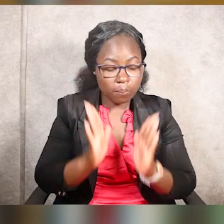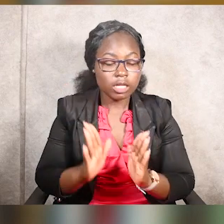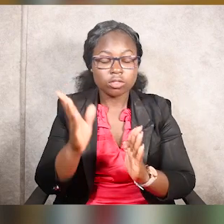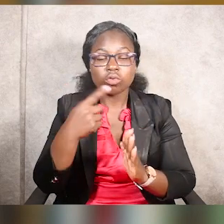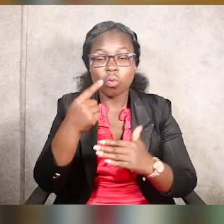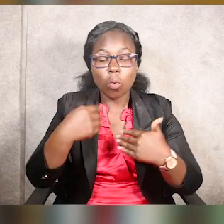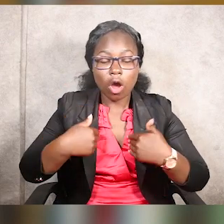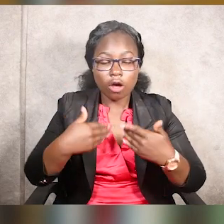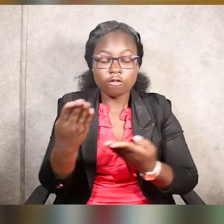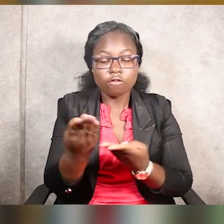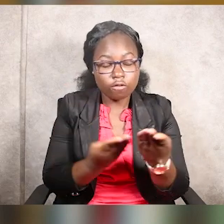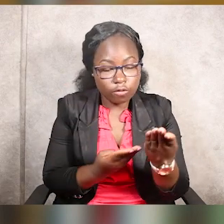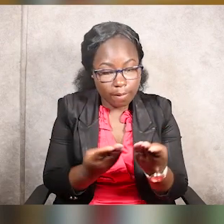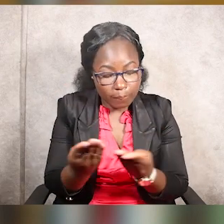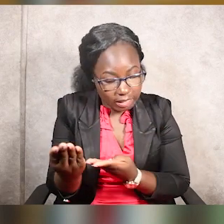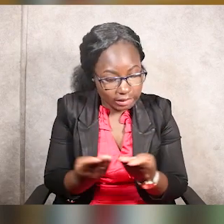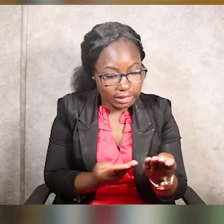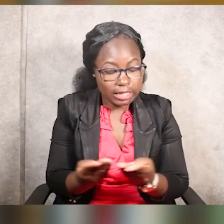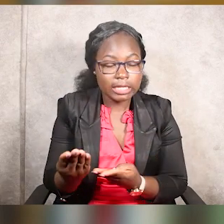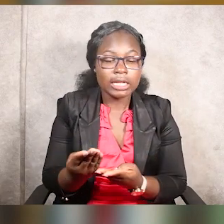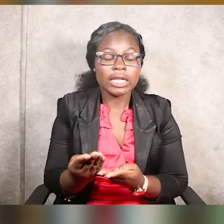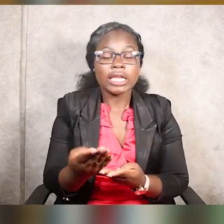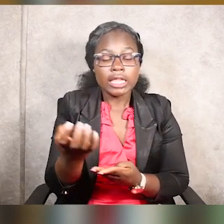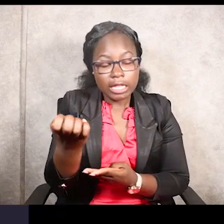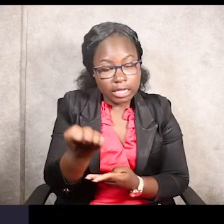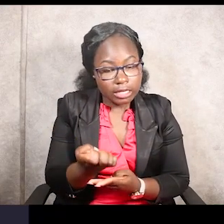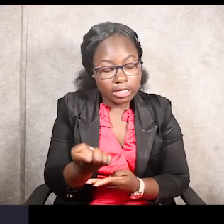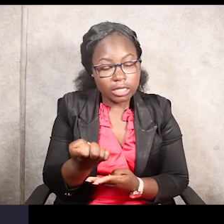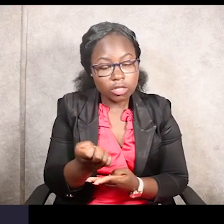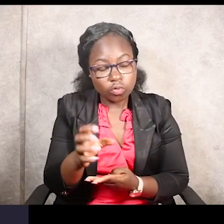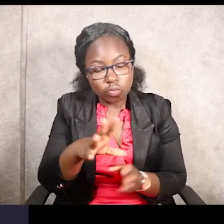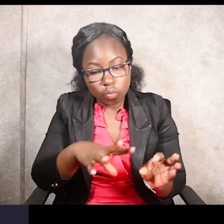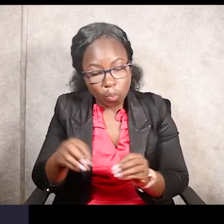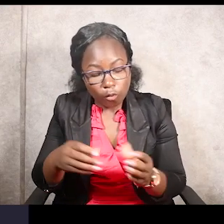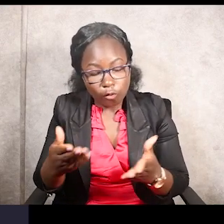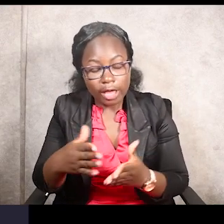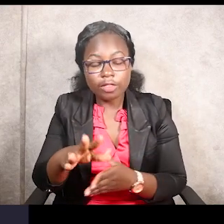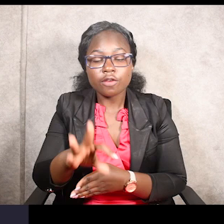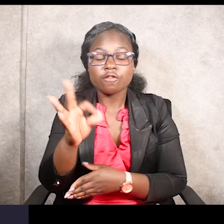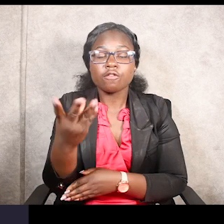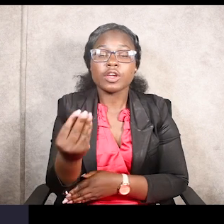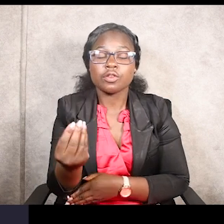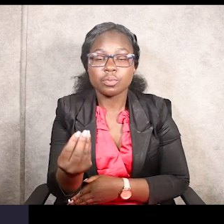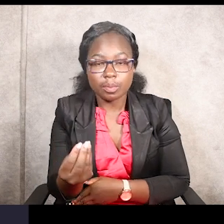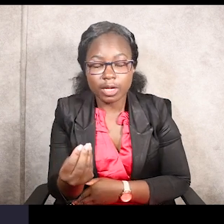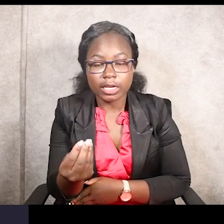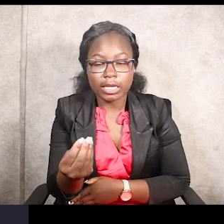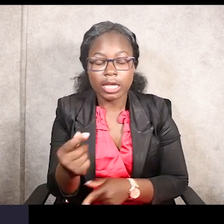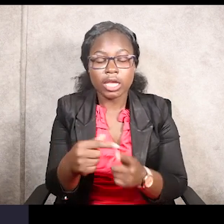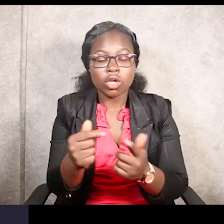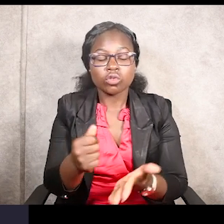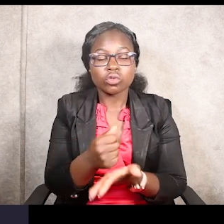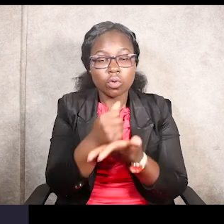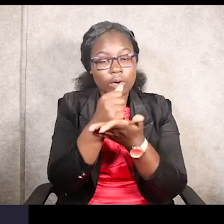a business needs to know where to get money to source to help in